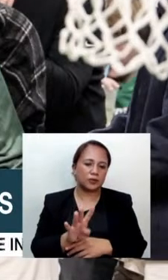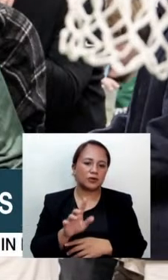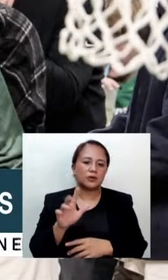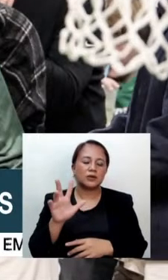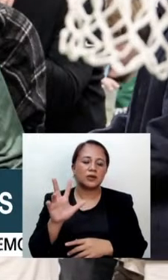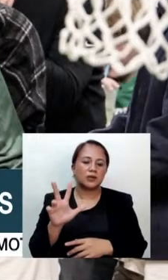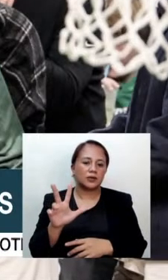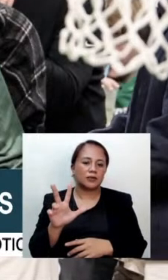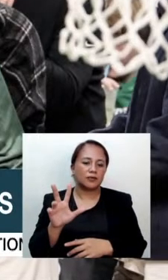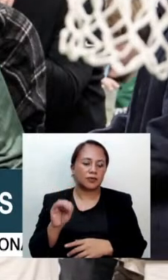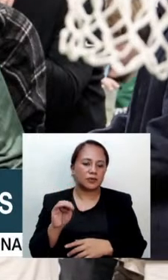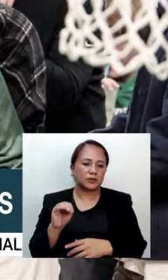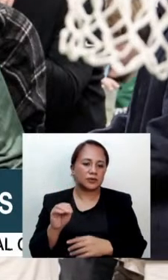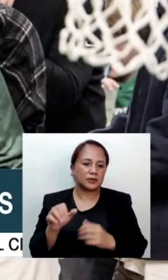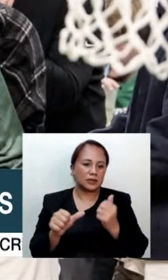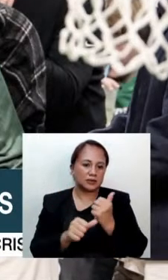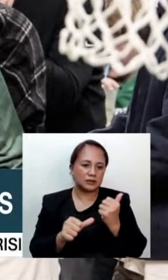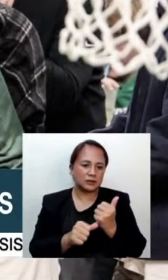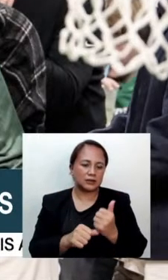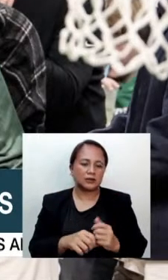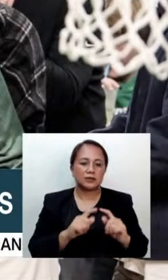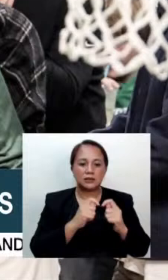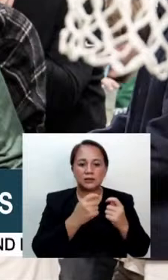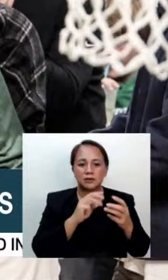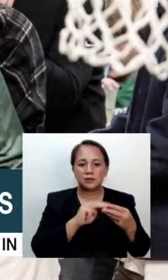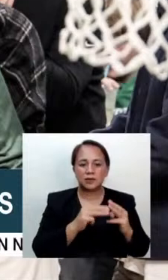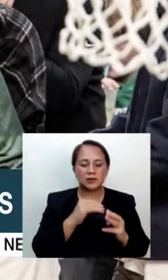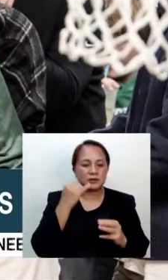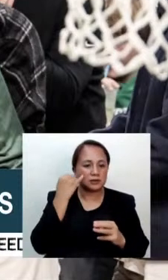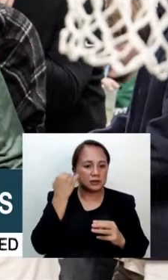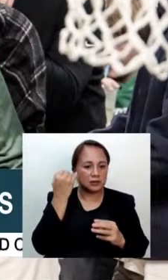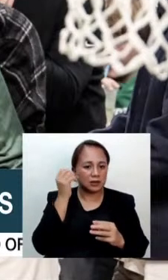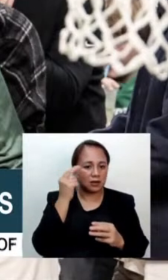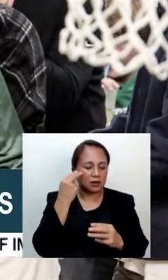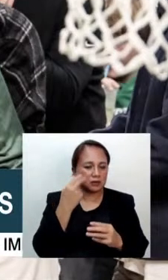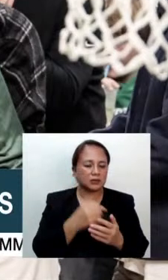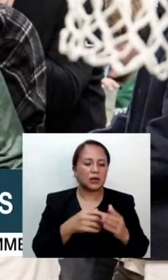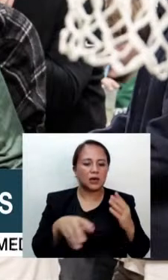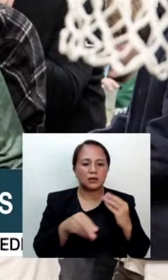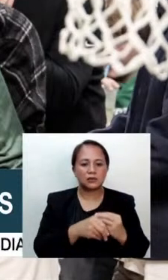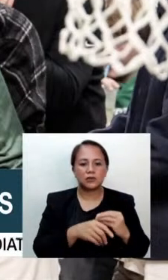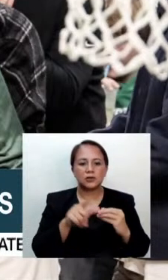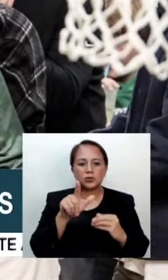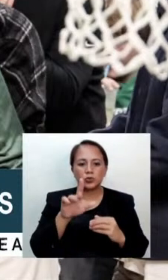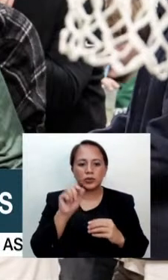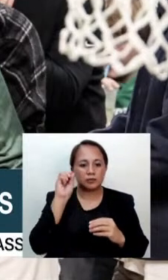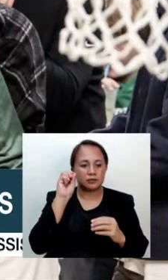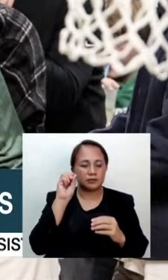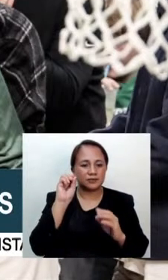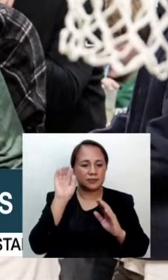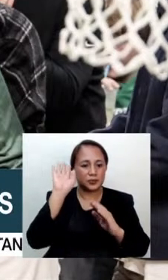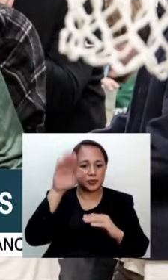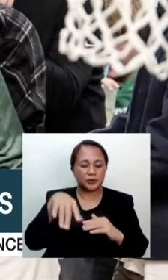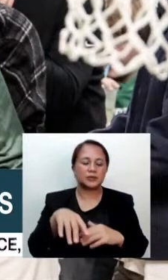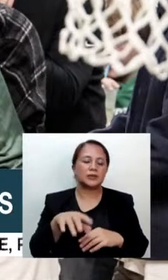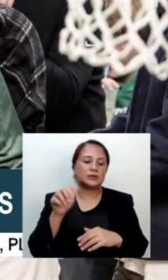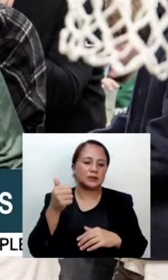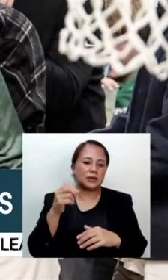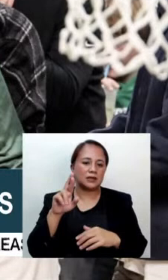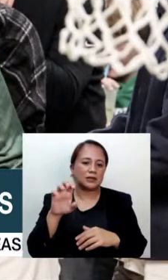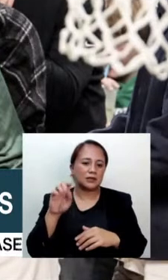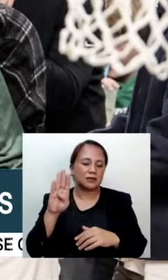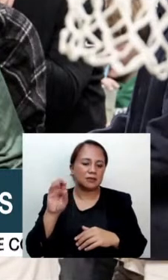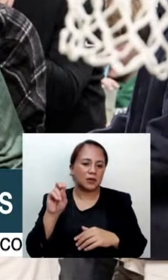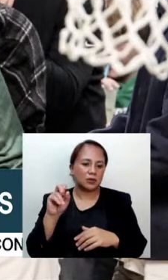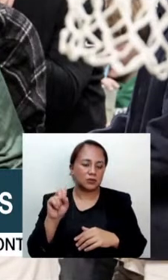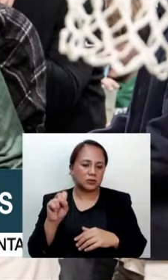rebounds, and 12 assists, while teammate Jaru Holiday added 25 points and 10 rebounds. Milwaukee